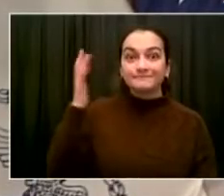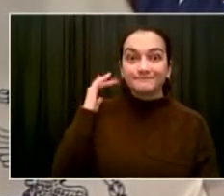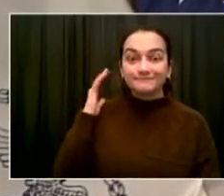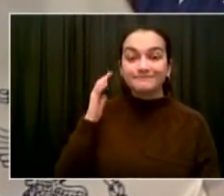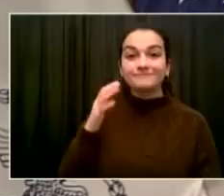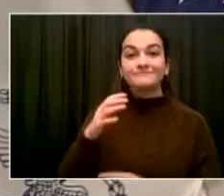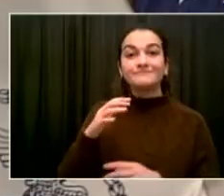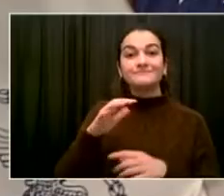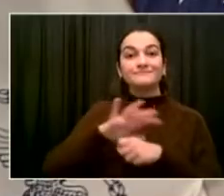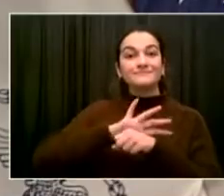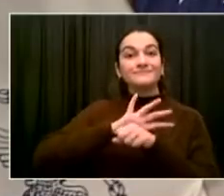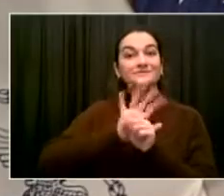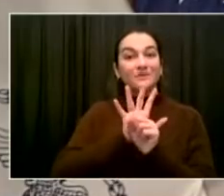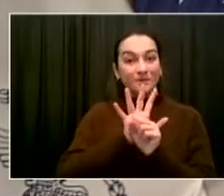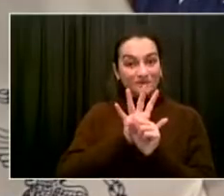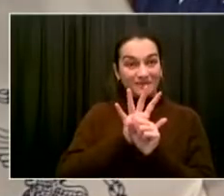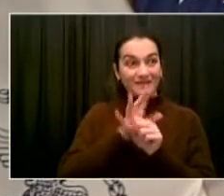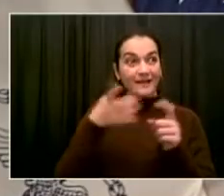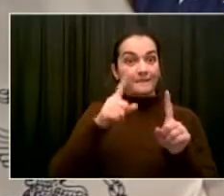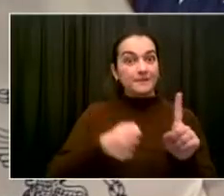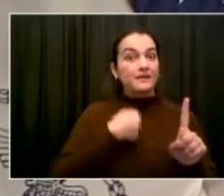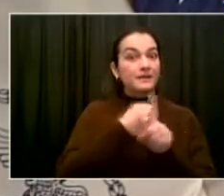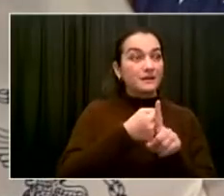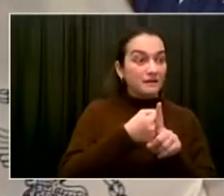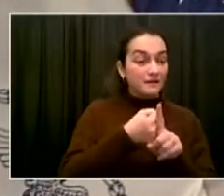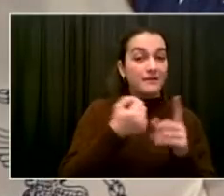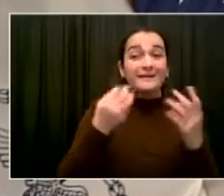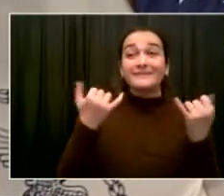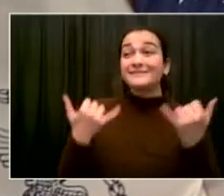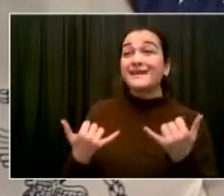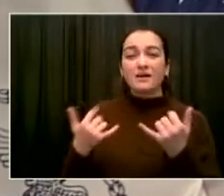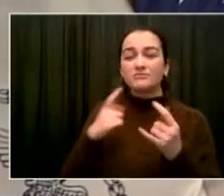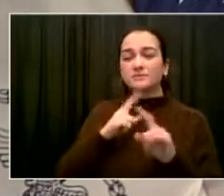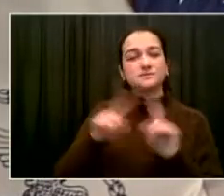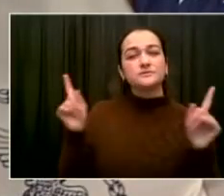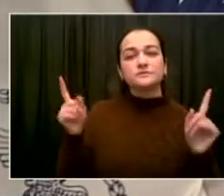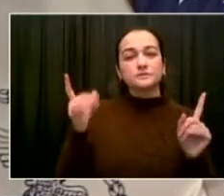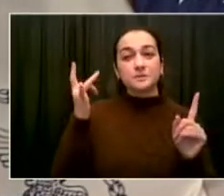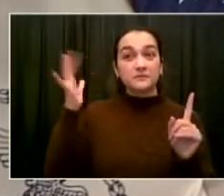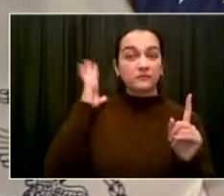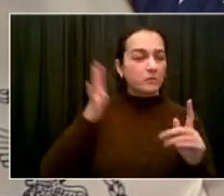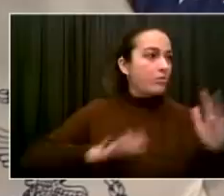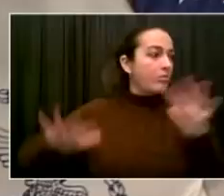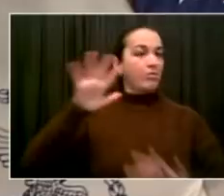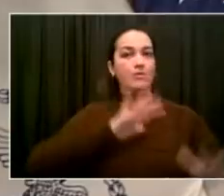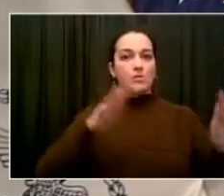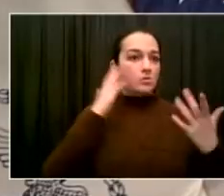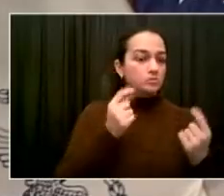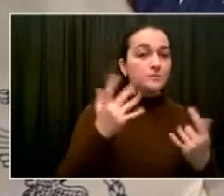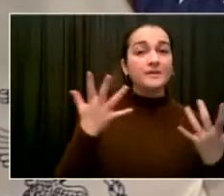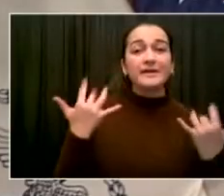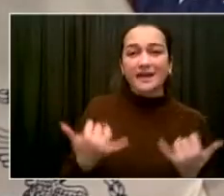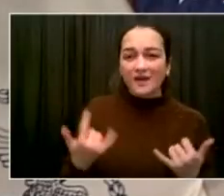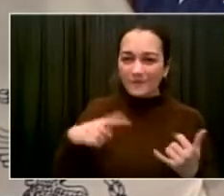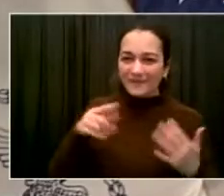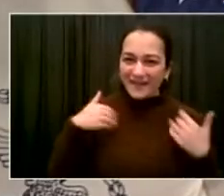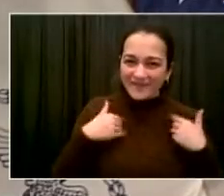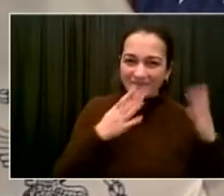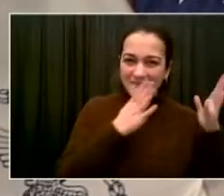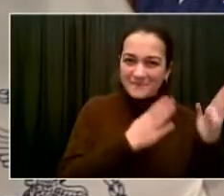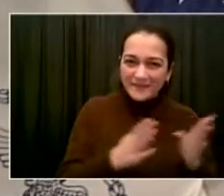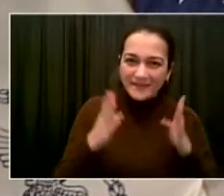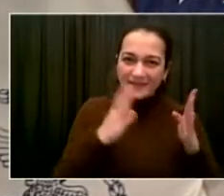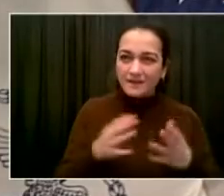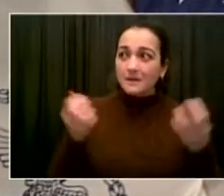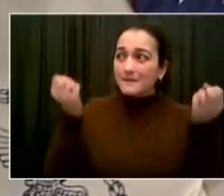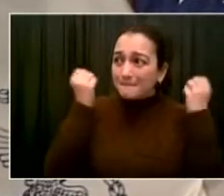of 2020 going into 2021. We're in an entirely different reality because this is a very highly vaccinated city where people have much more protection